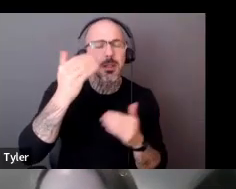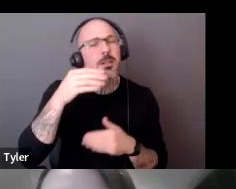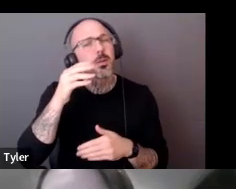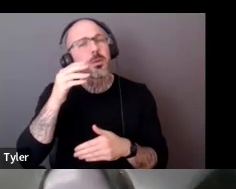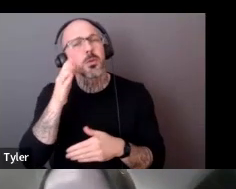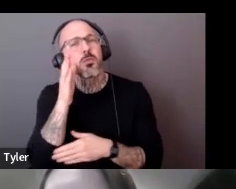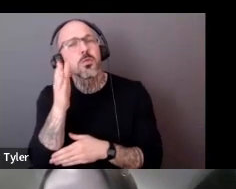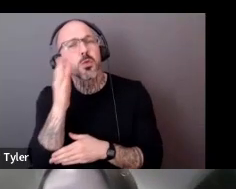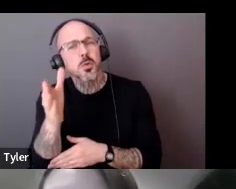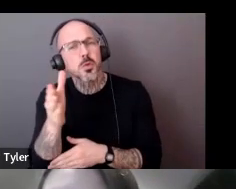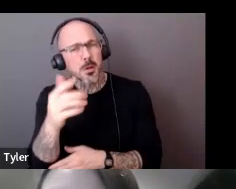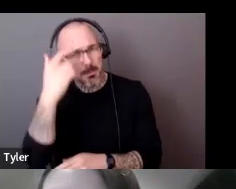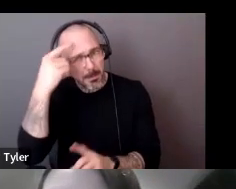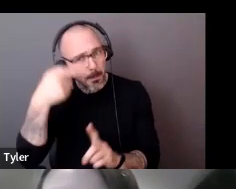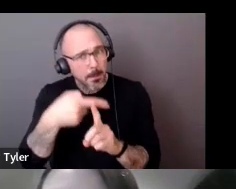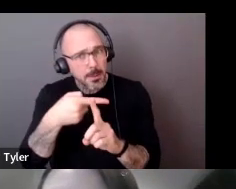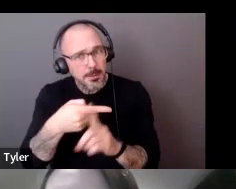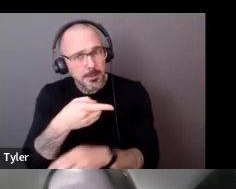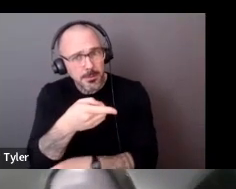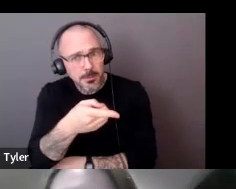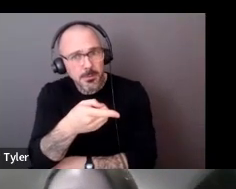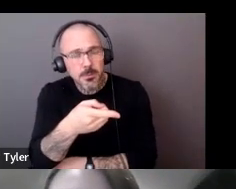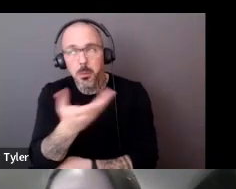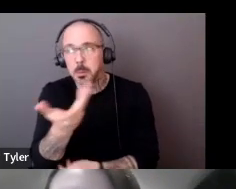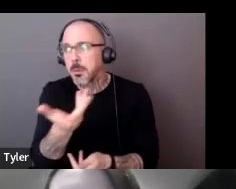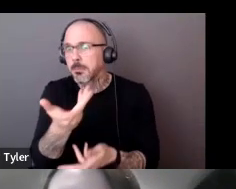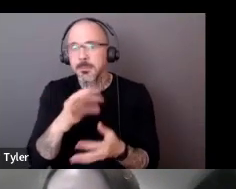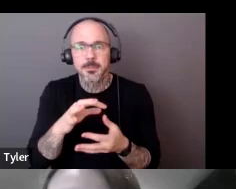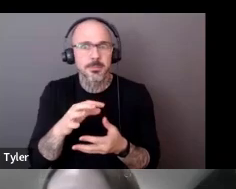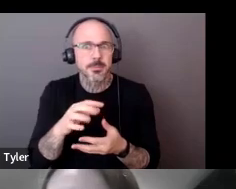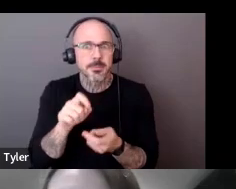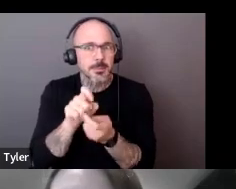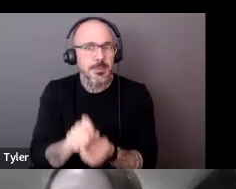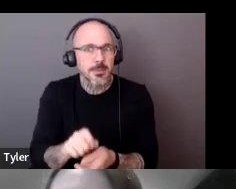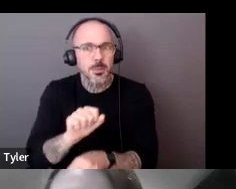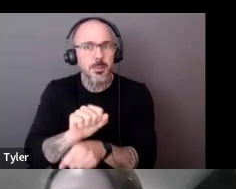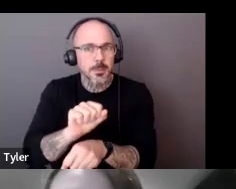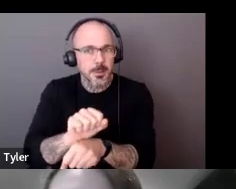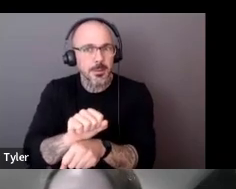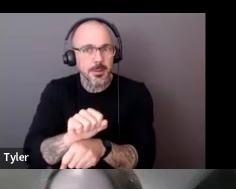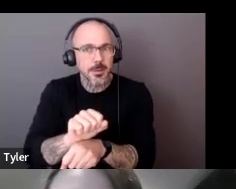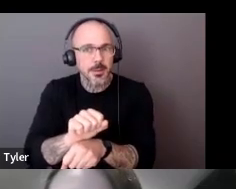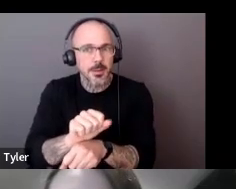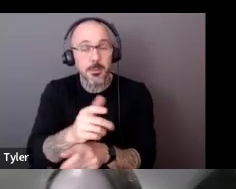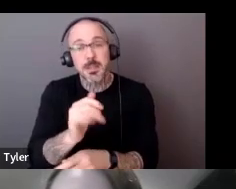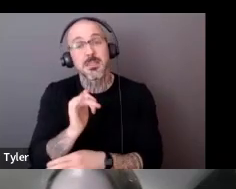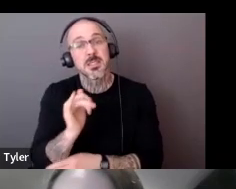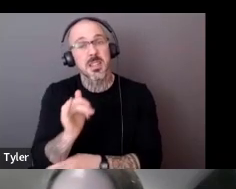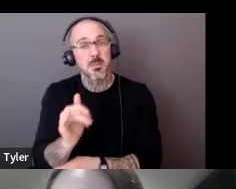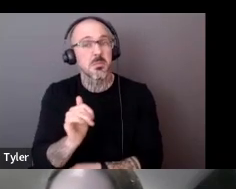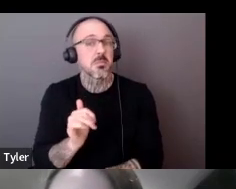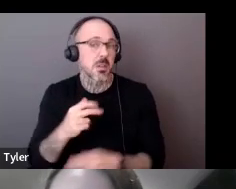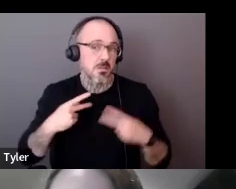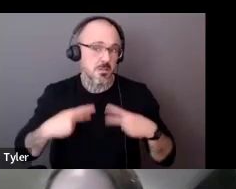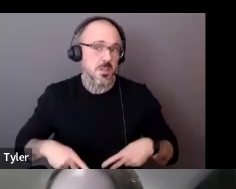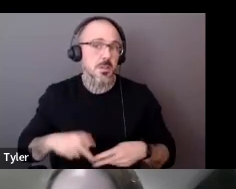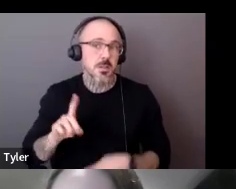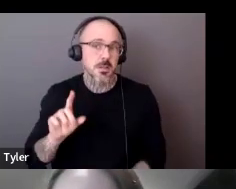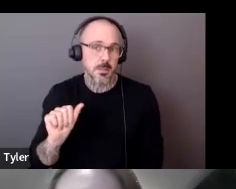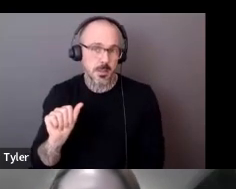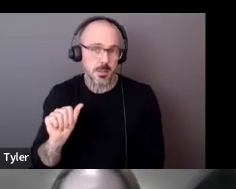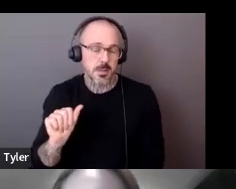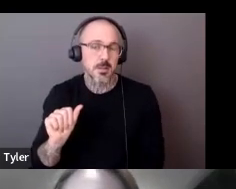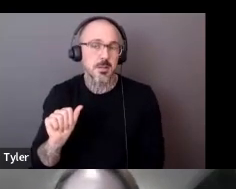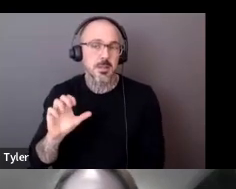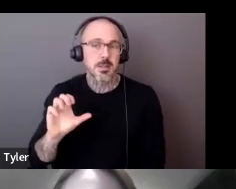talk about specifically, I guess, in employment, because me too, like I have a physical disability as well. I have cerebral palsy and it affects the right